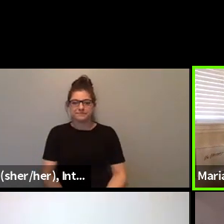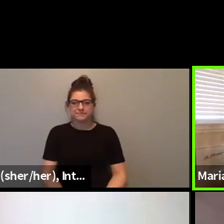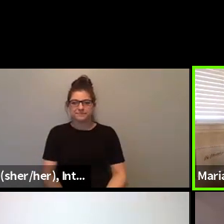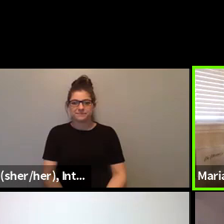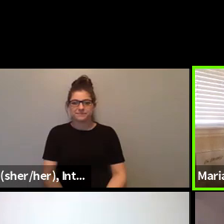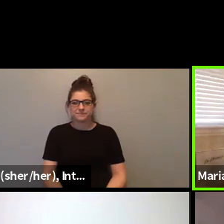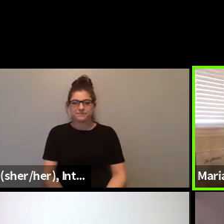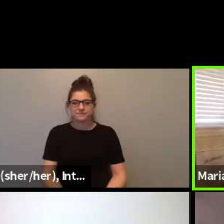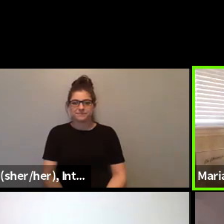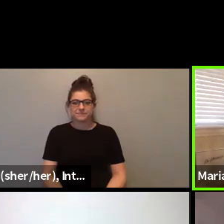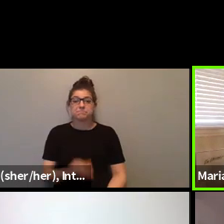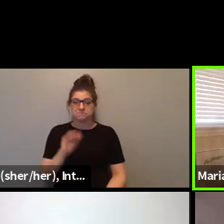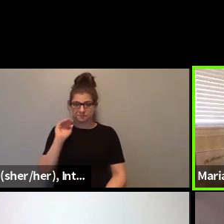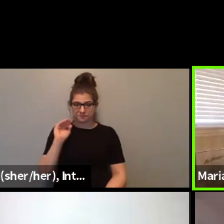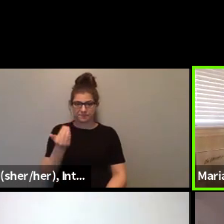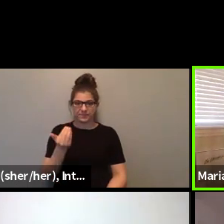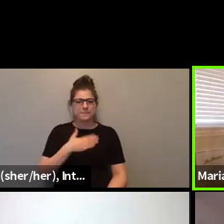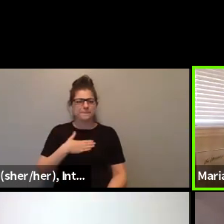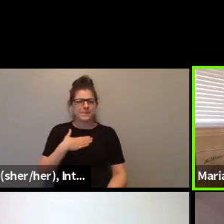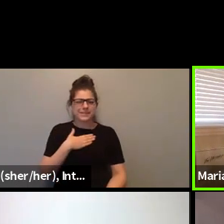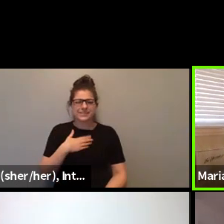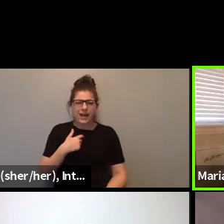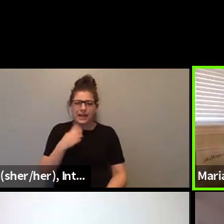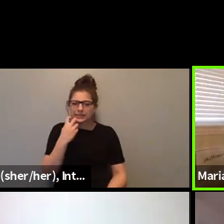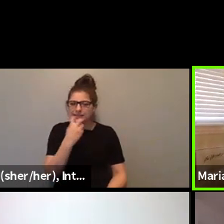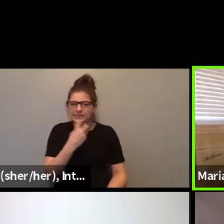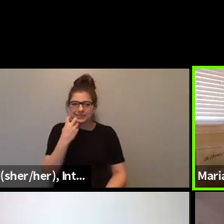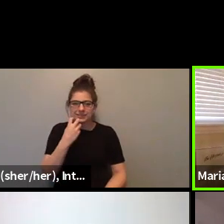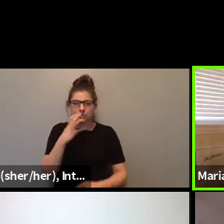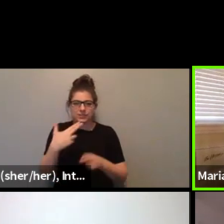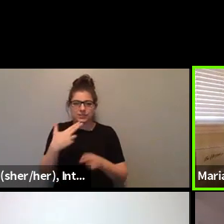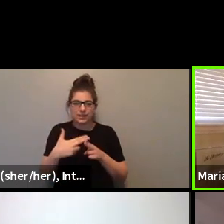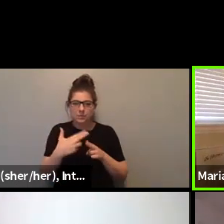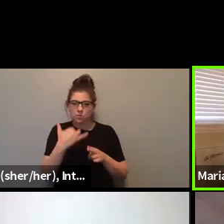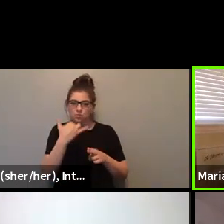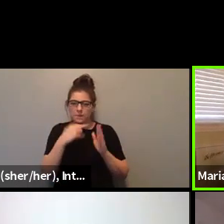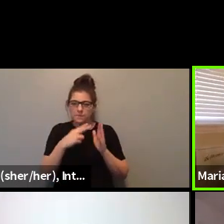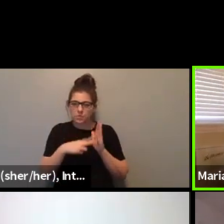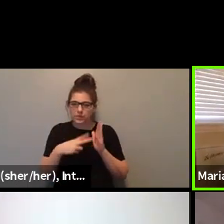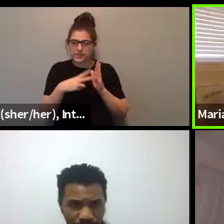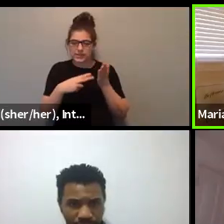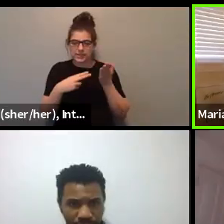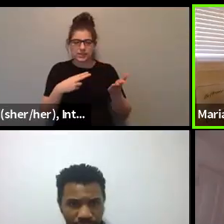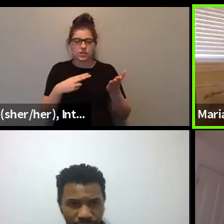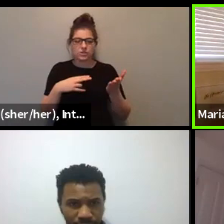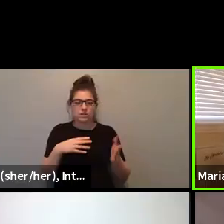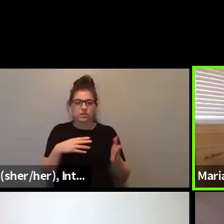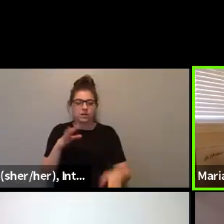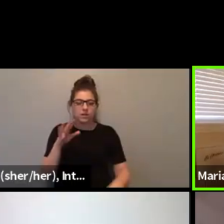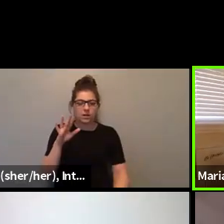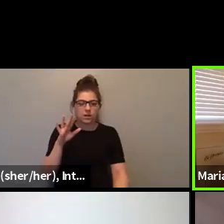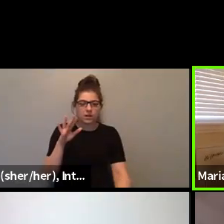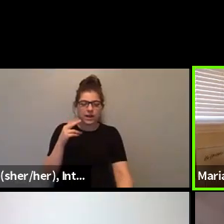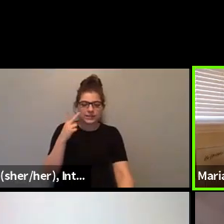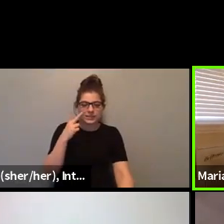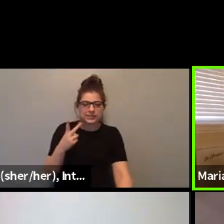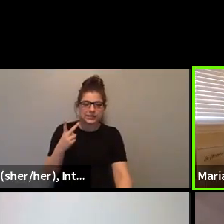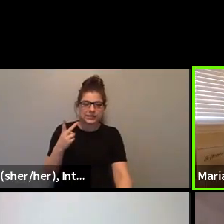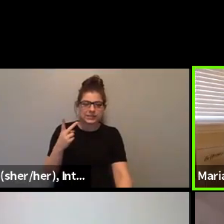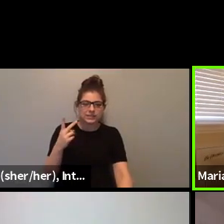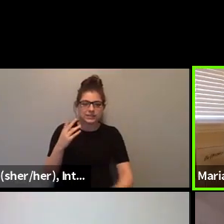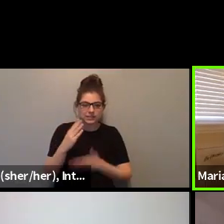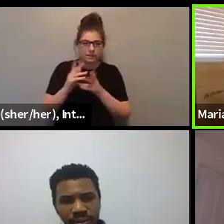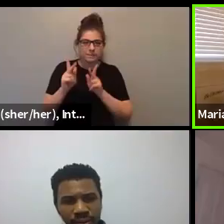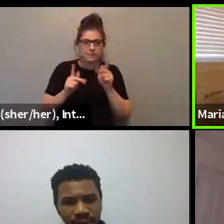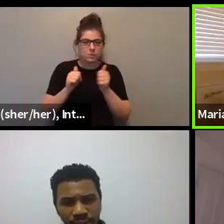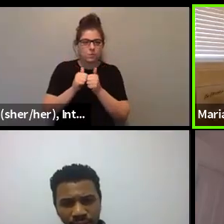So it looks like, please forgive me if I mispronounce your name. I'm reading it here, but I see some people with